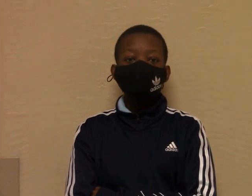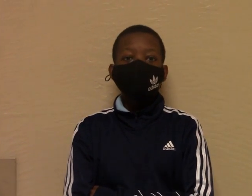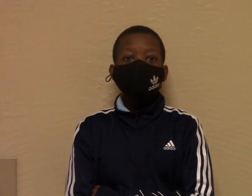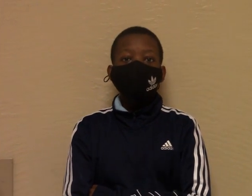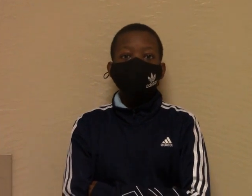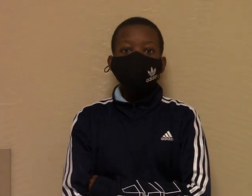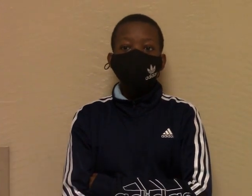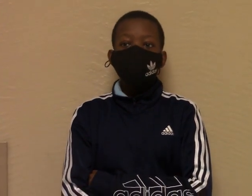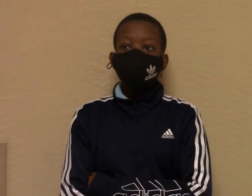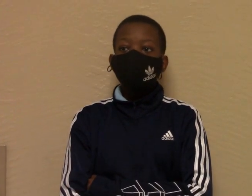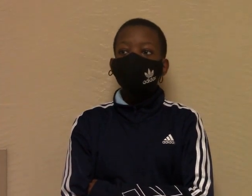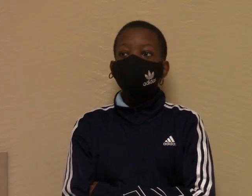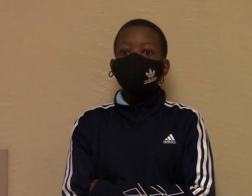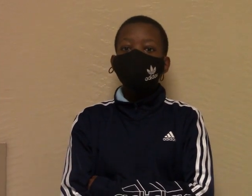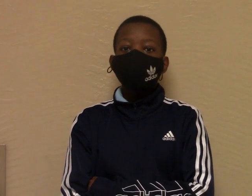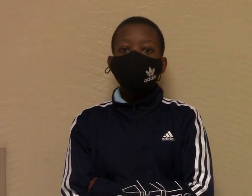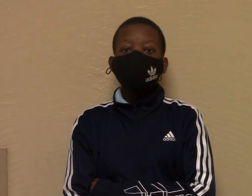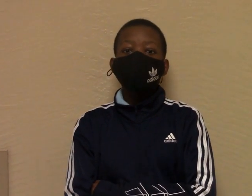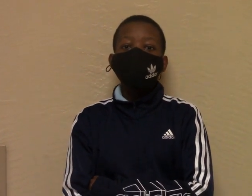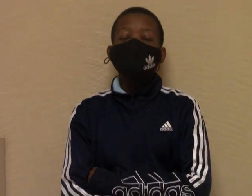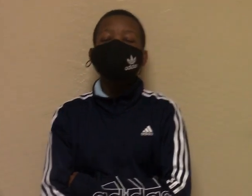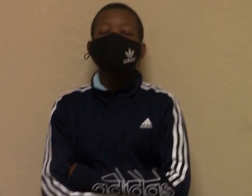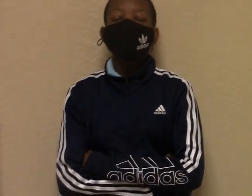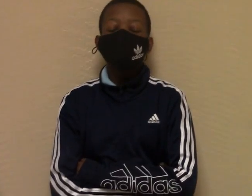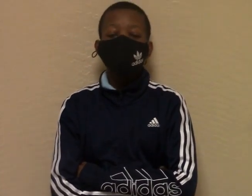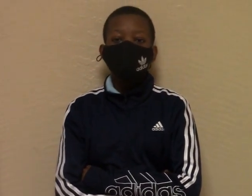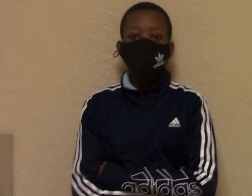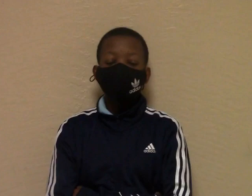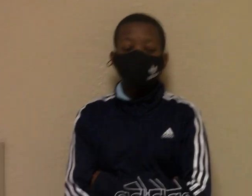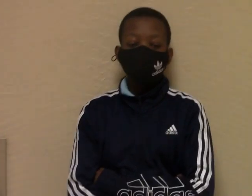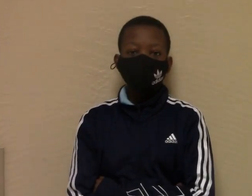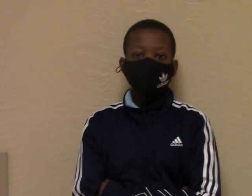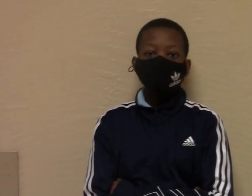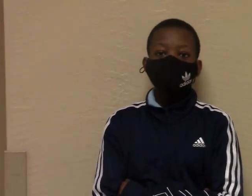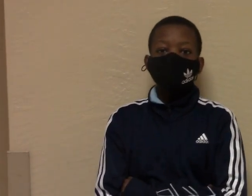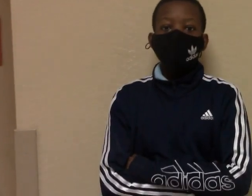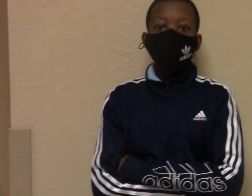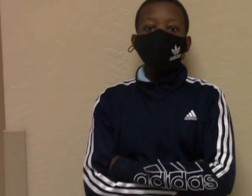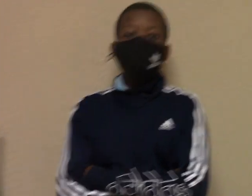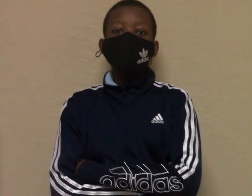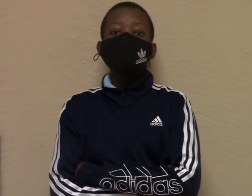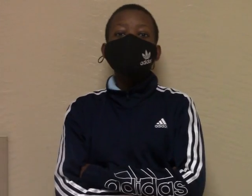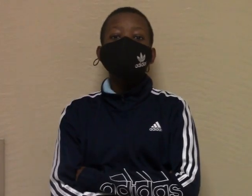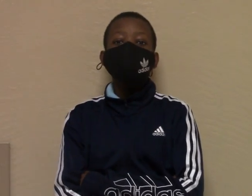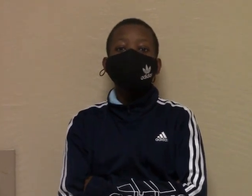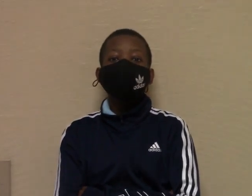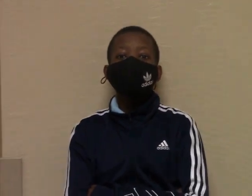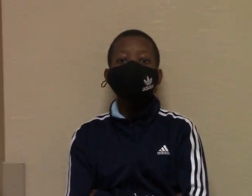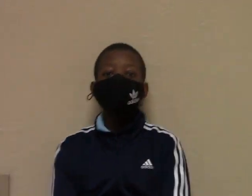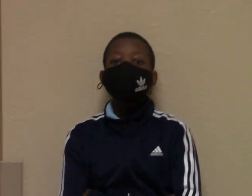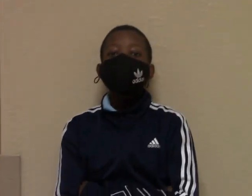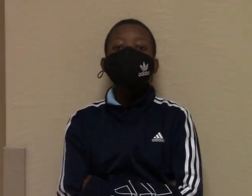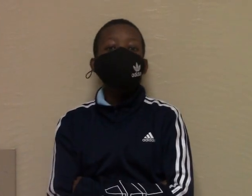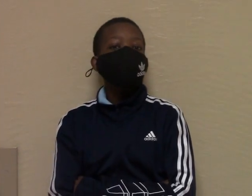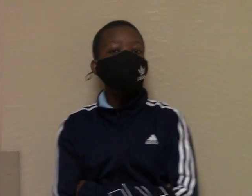festivals. Like, for example, there's one at the end of New Year's. And also the ocean at